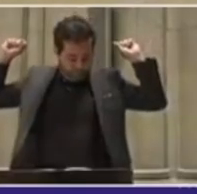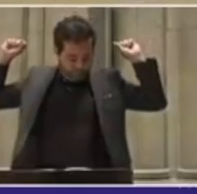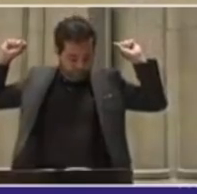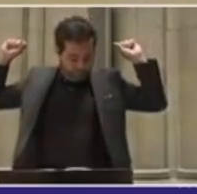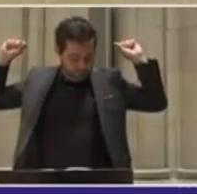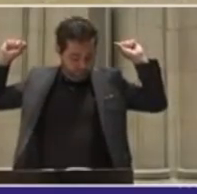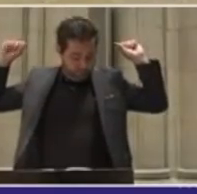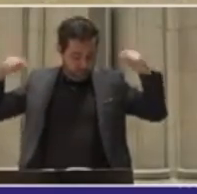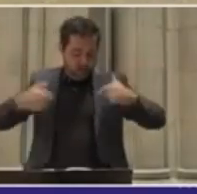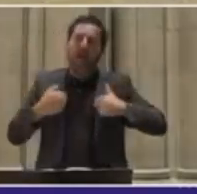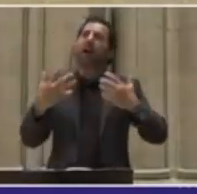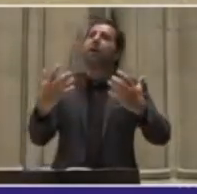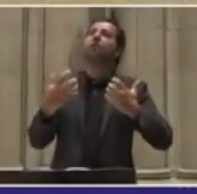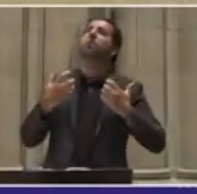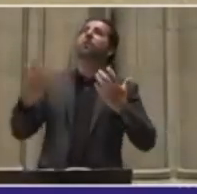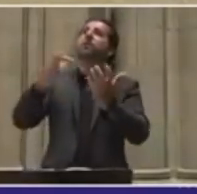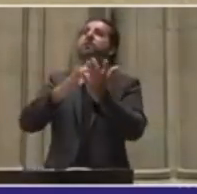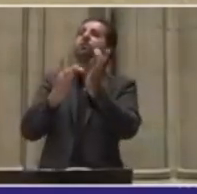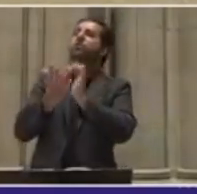I want